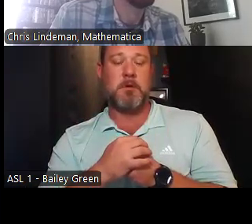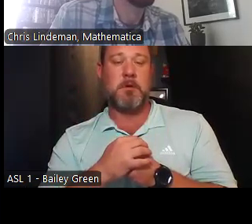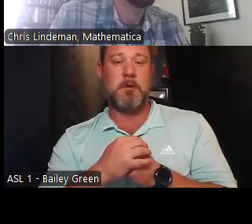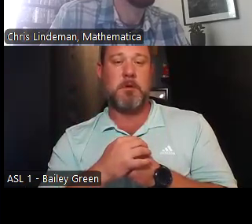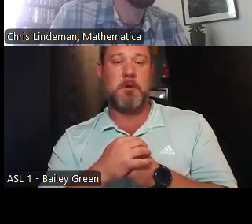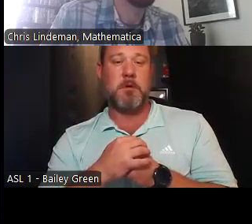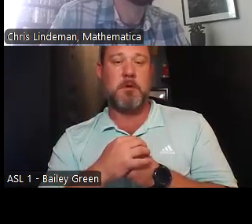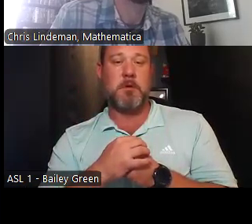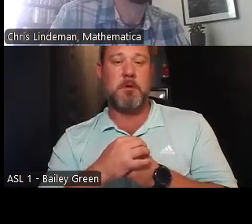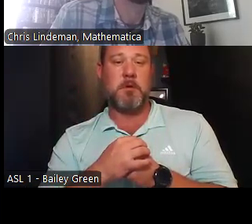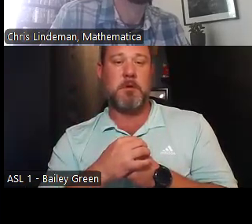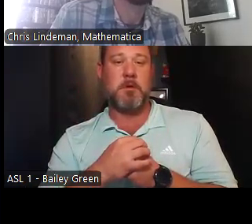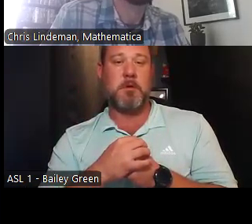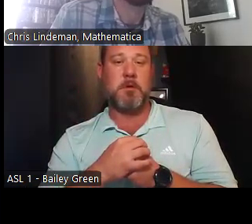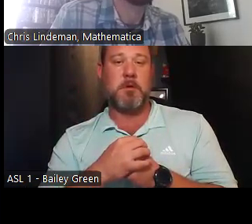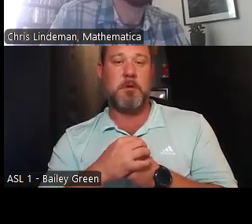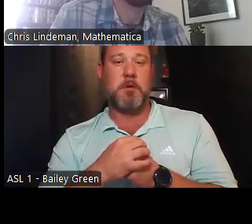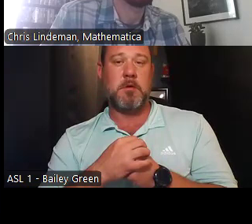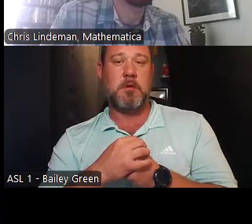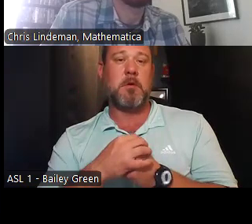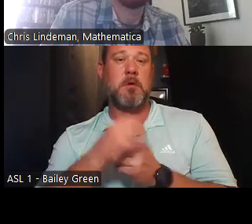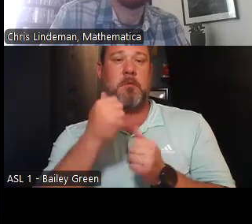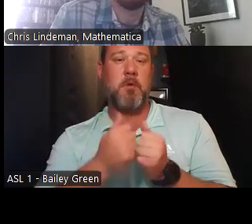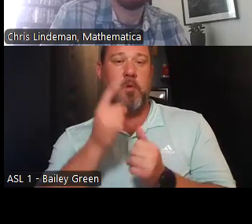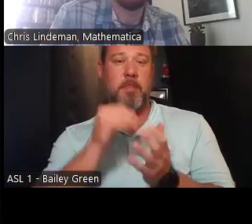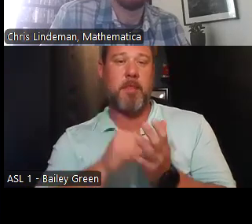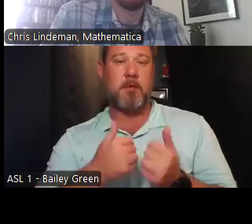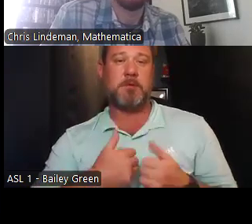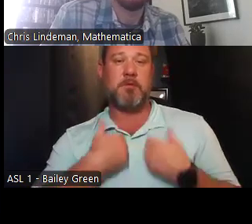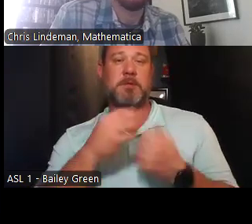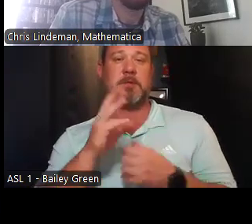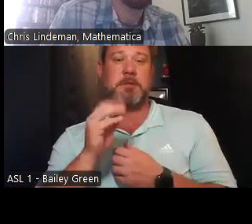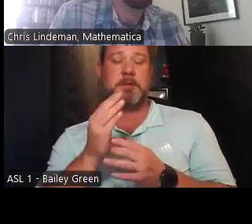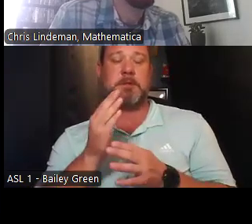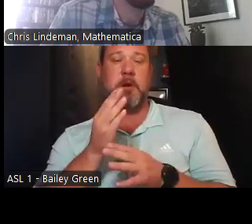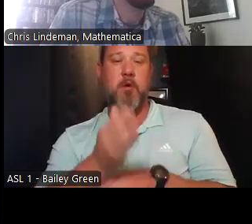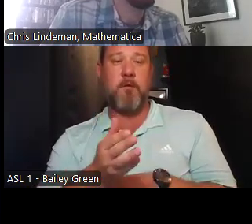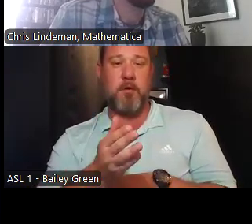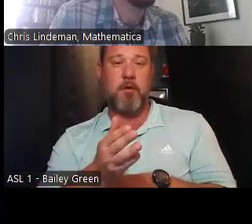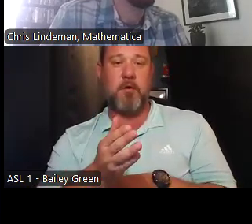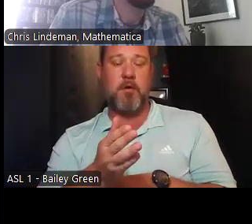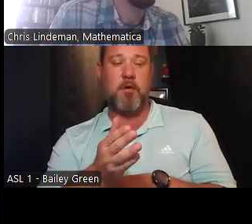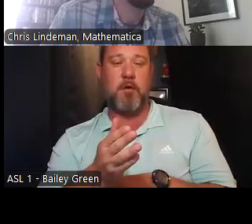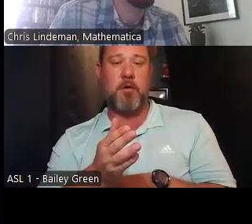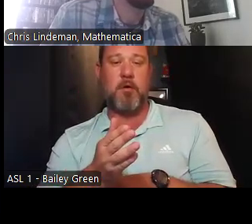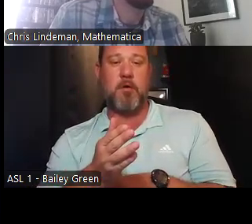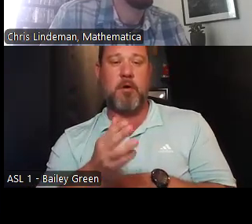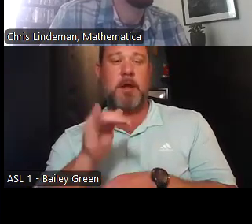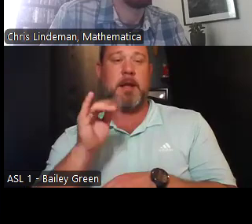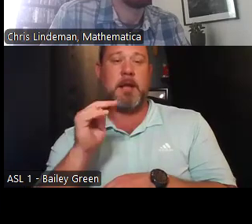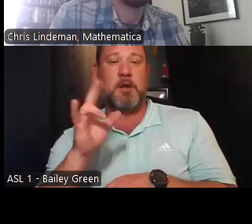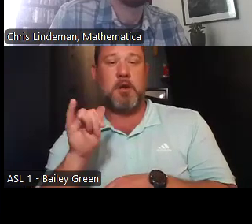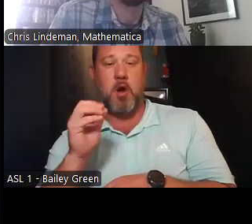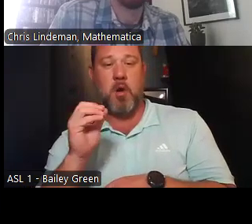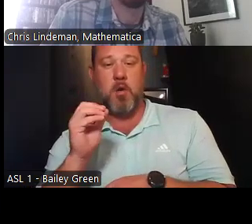This shows the number of meals per 1,000 residents 60 and older. And Inyo County here